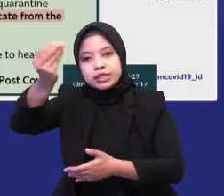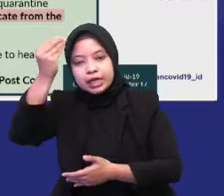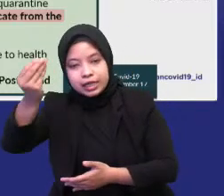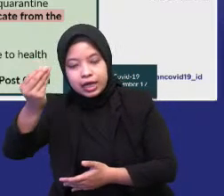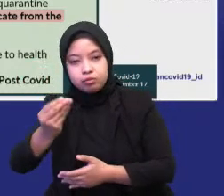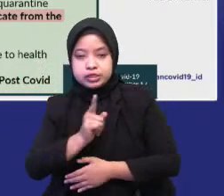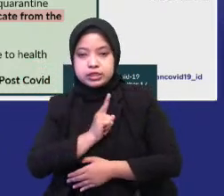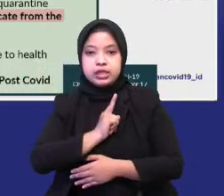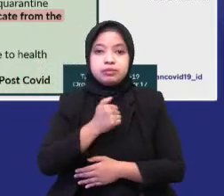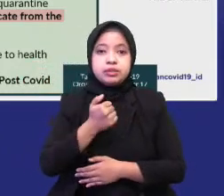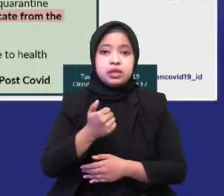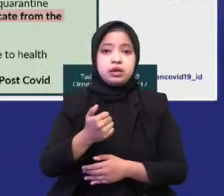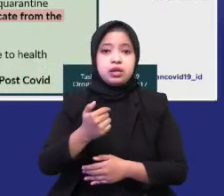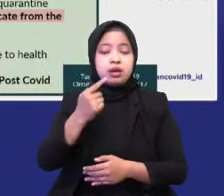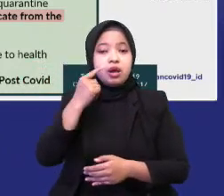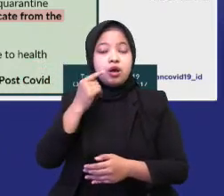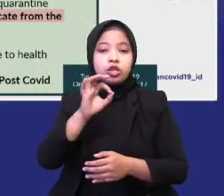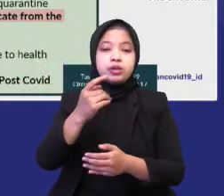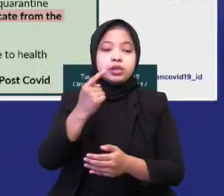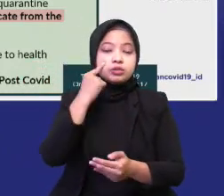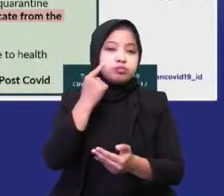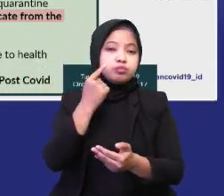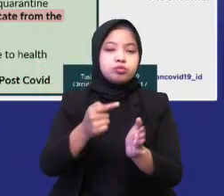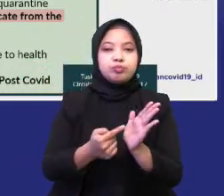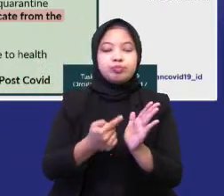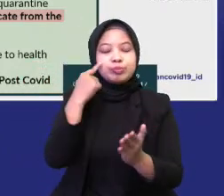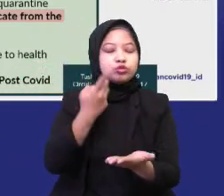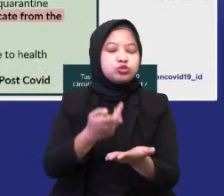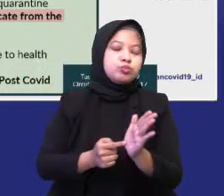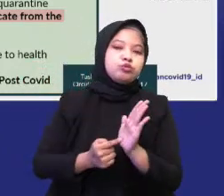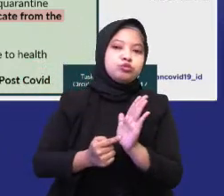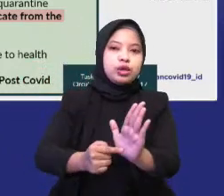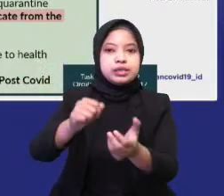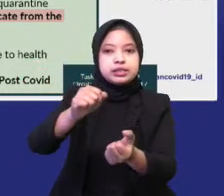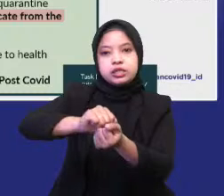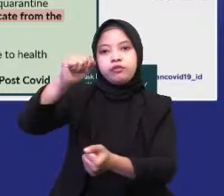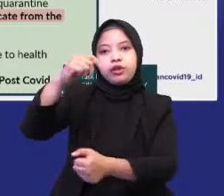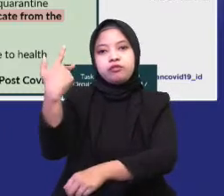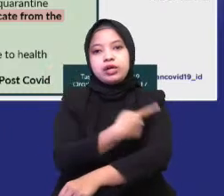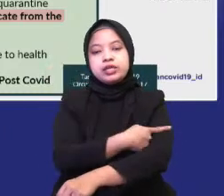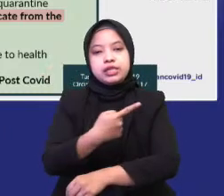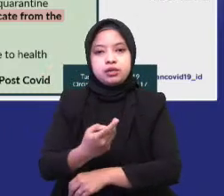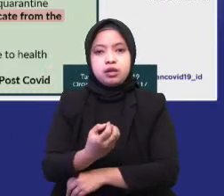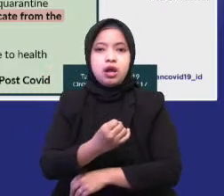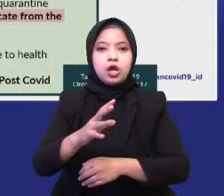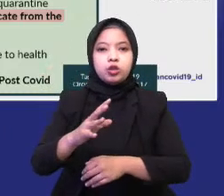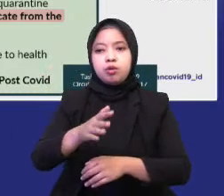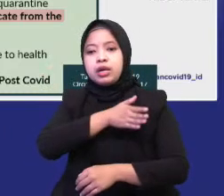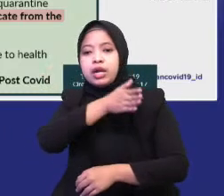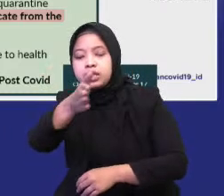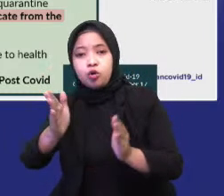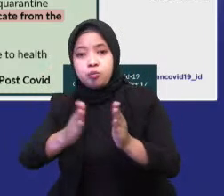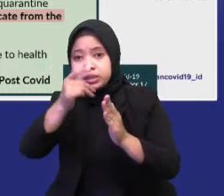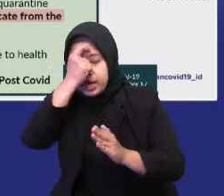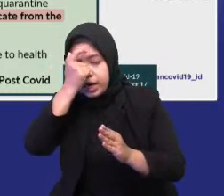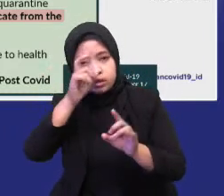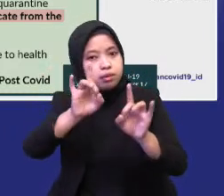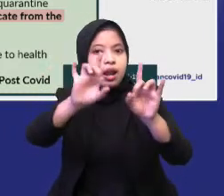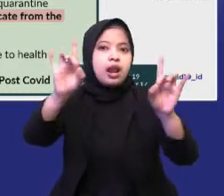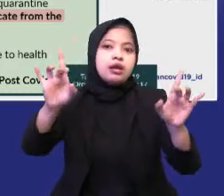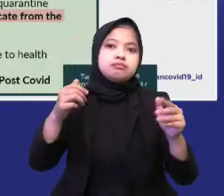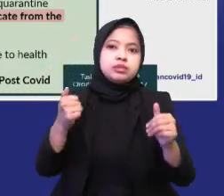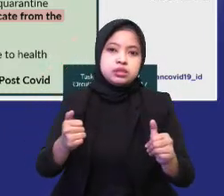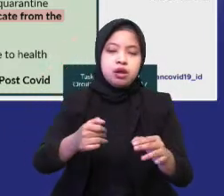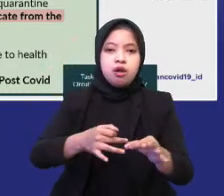and show a doctor certificate or COVID-19 recovery certificate from the government hospital of the country of departure or